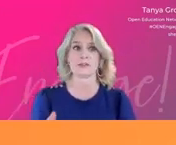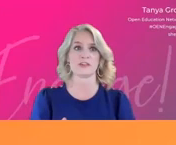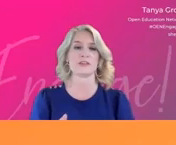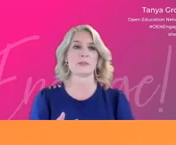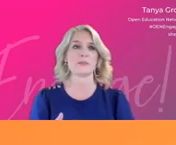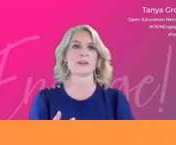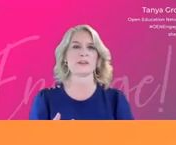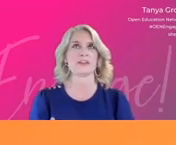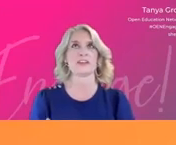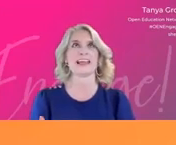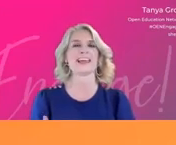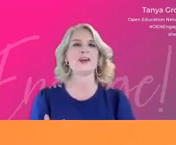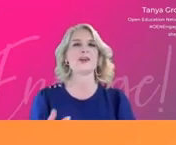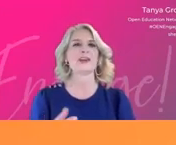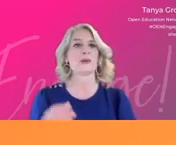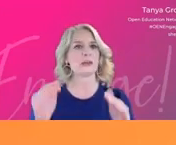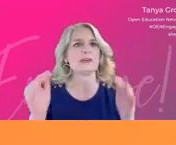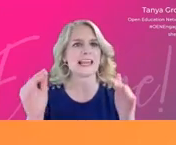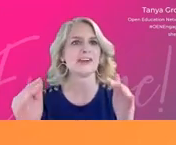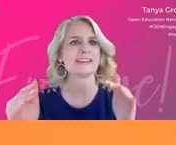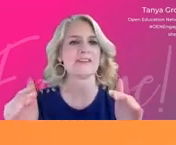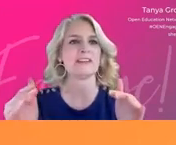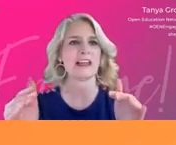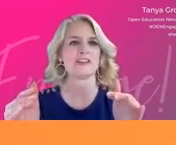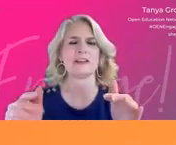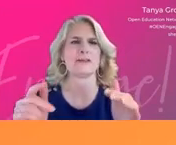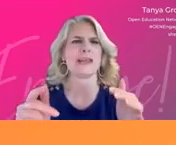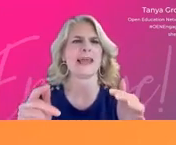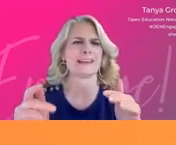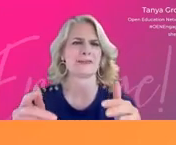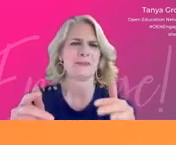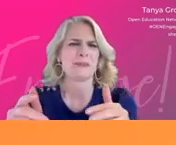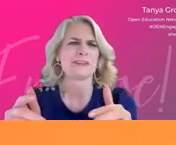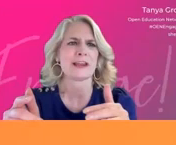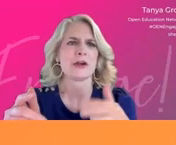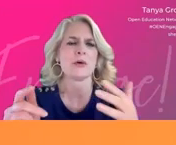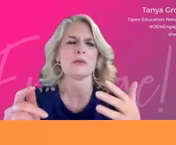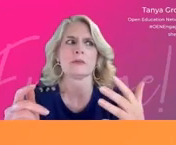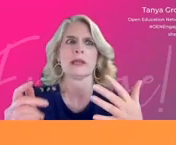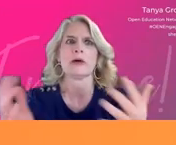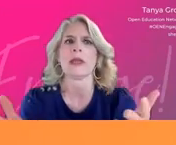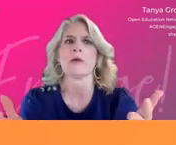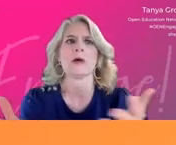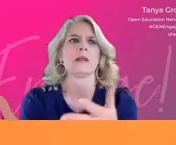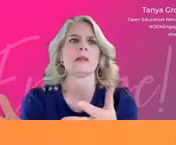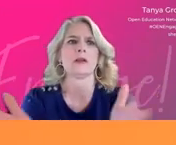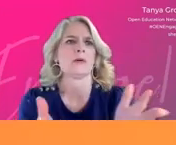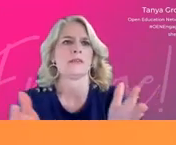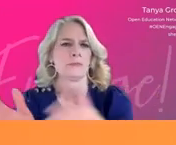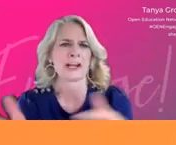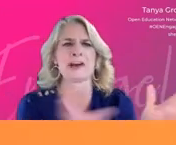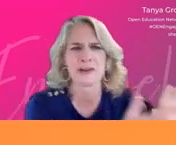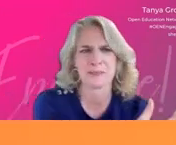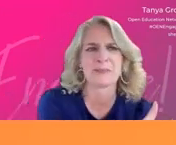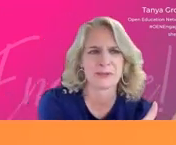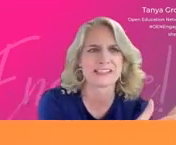just to ensure that people understood, like, you know, can you attend all seven sessions? And we had like three people say no. So we're like, okay, well, you know,